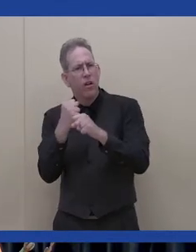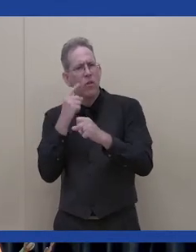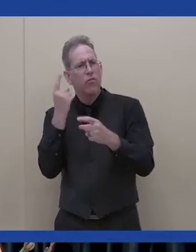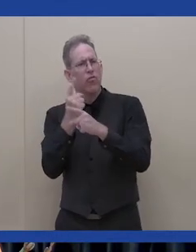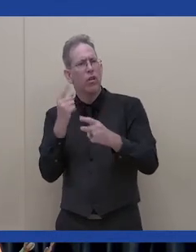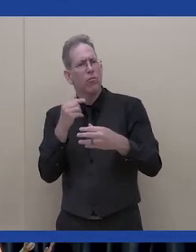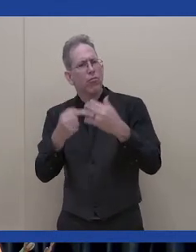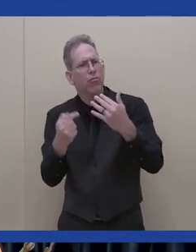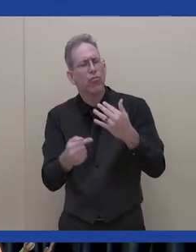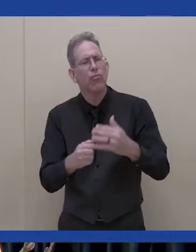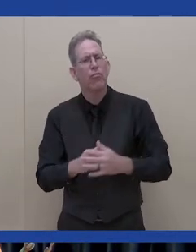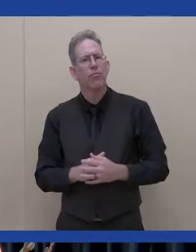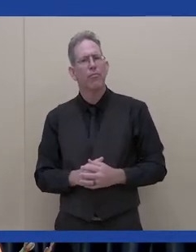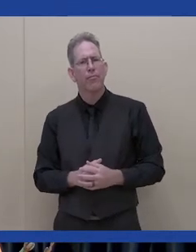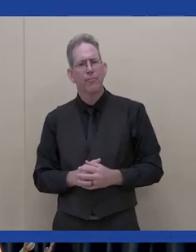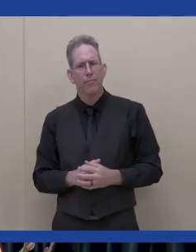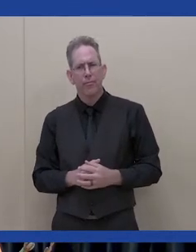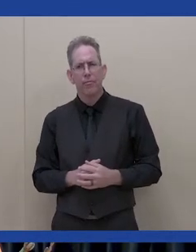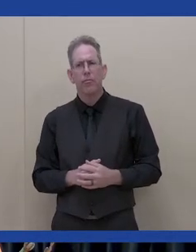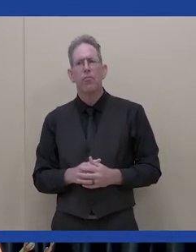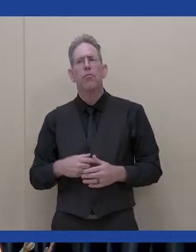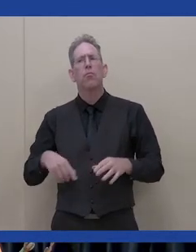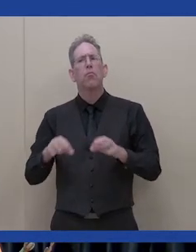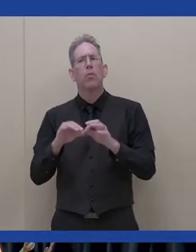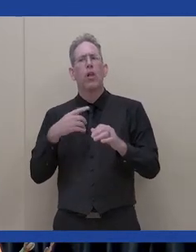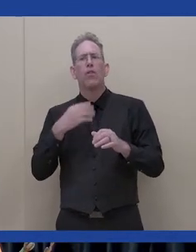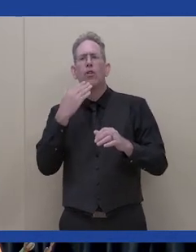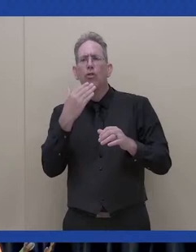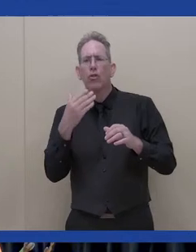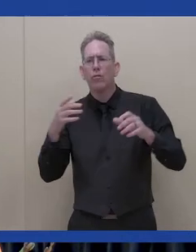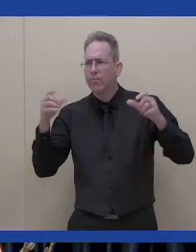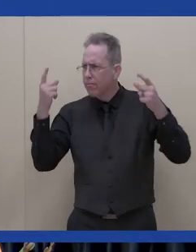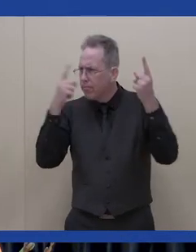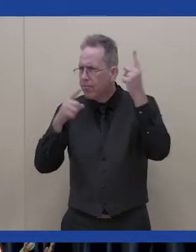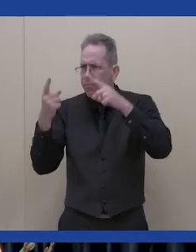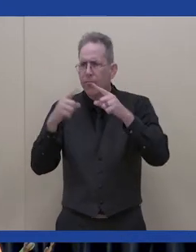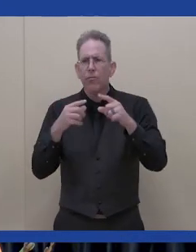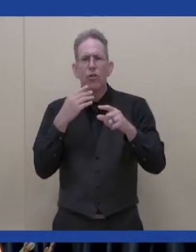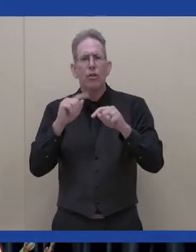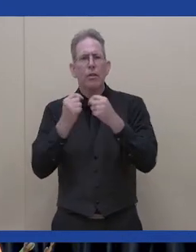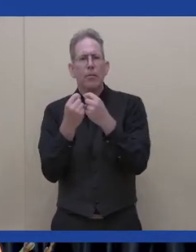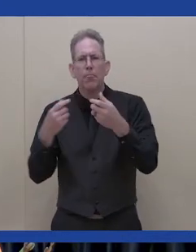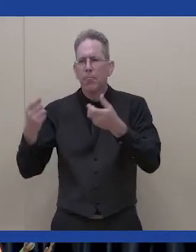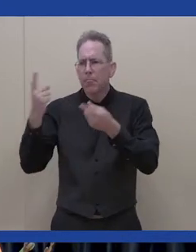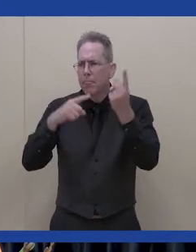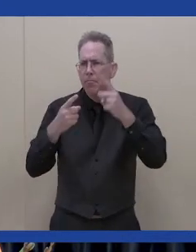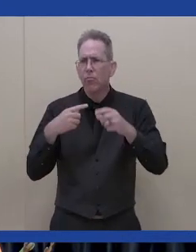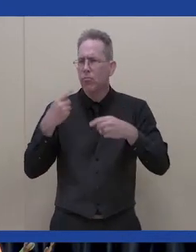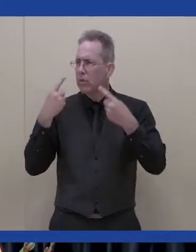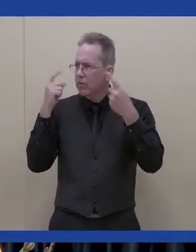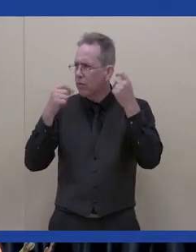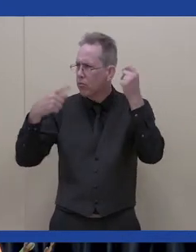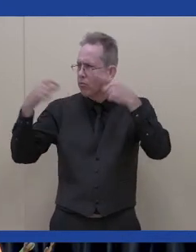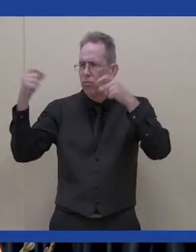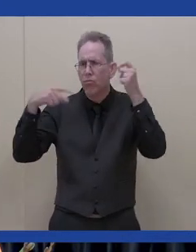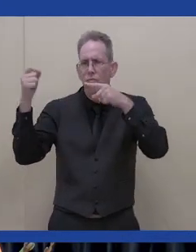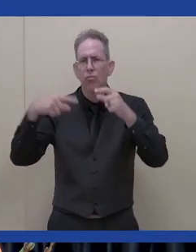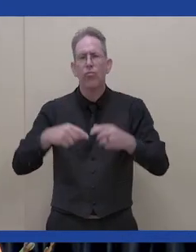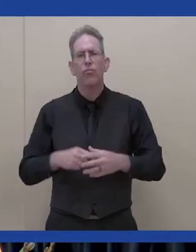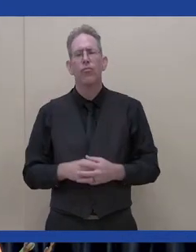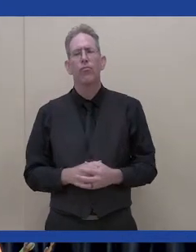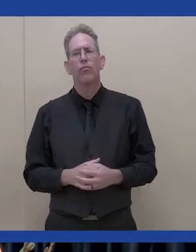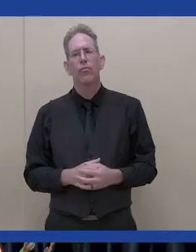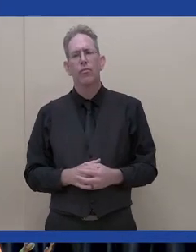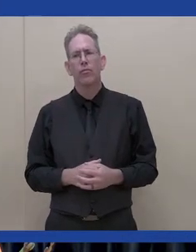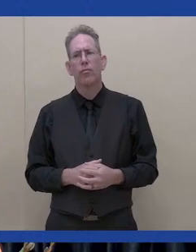we're going to need to move this city forward. And I know that Ben can help us do that. The city council president, which